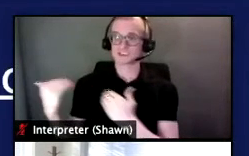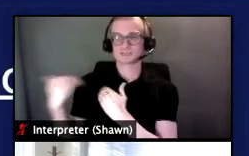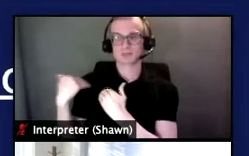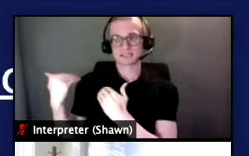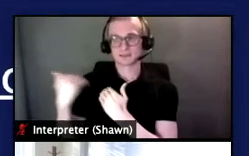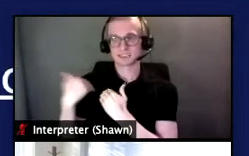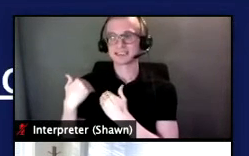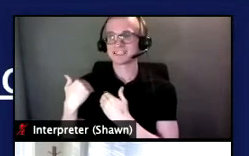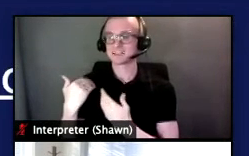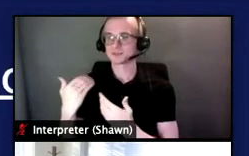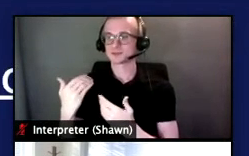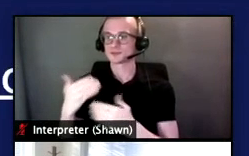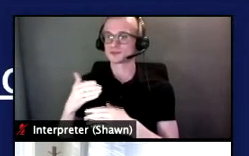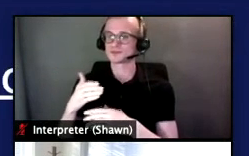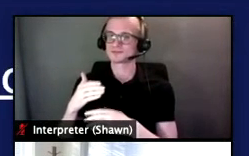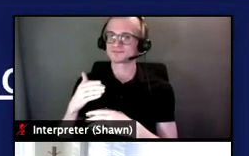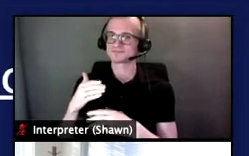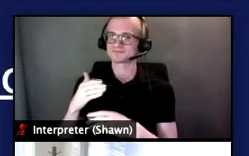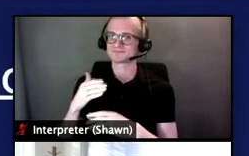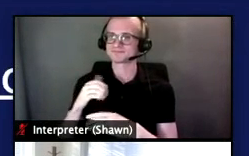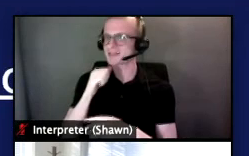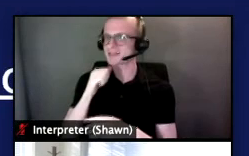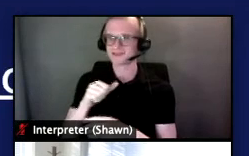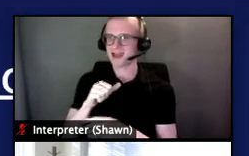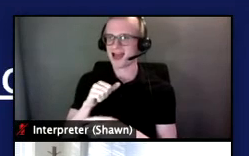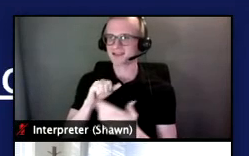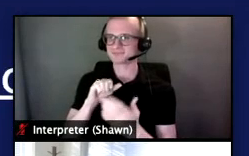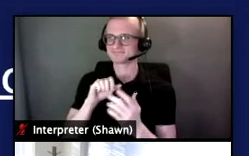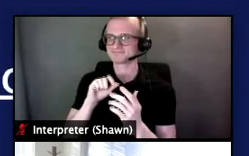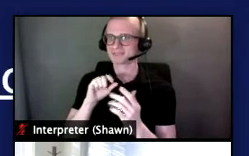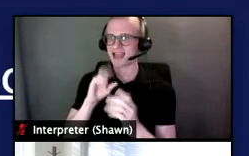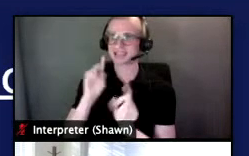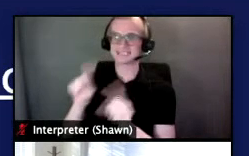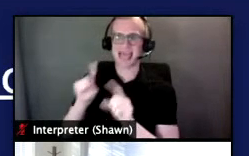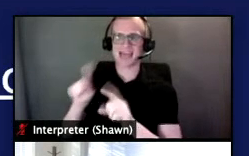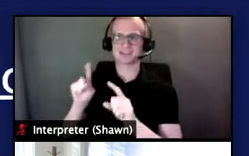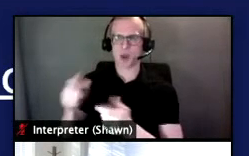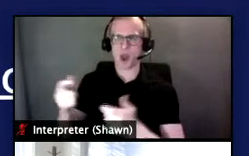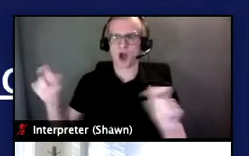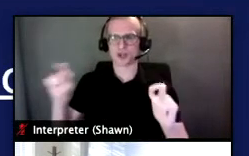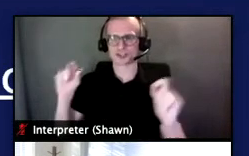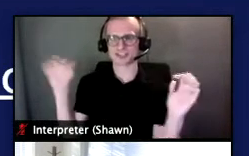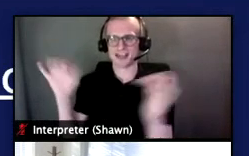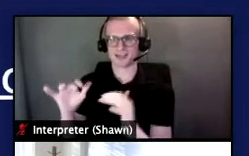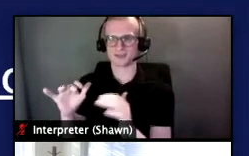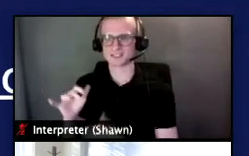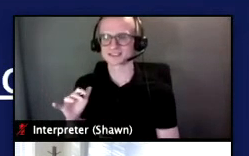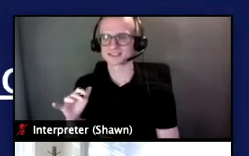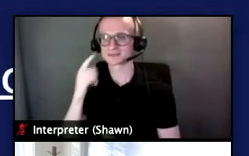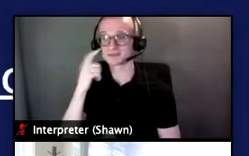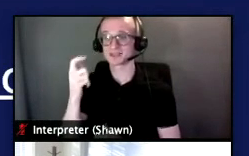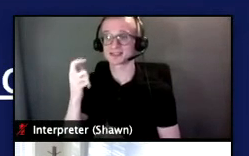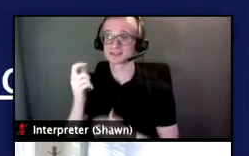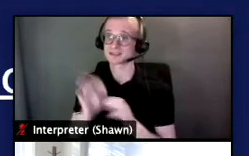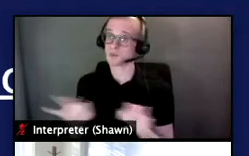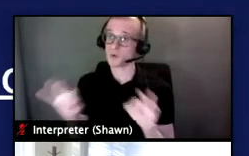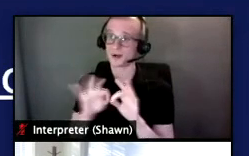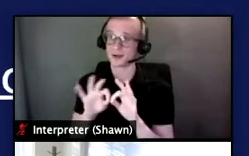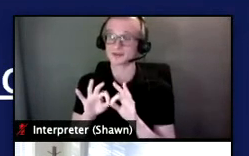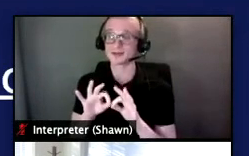having these gatherings, because we think it is an important place. This is a very serious